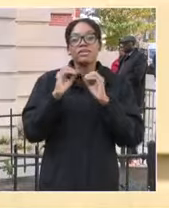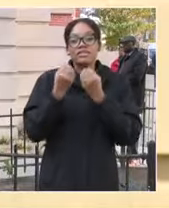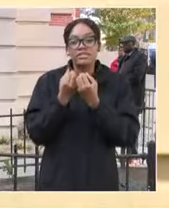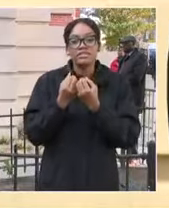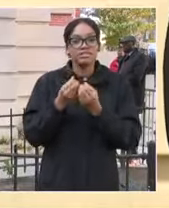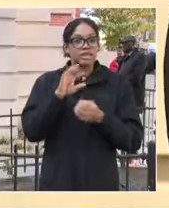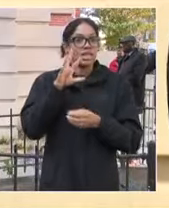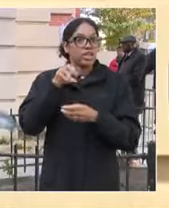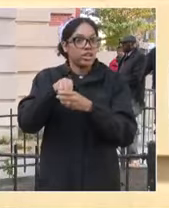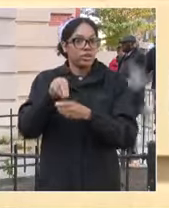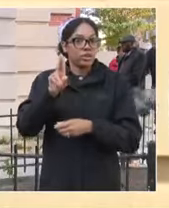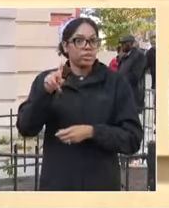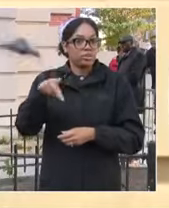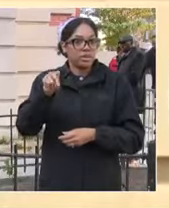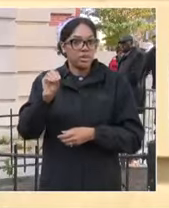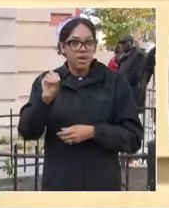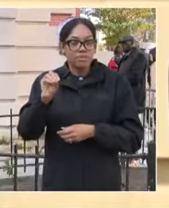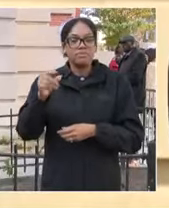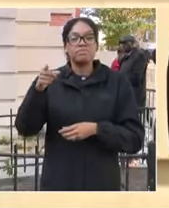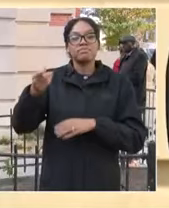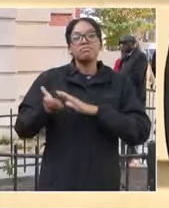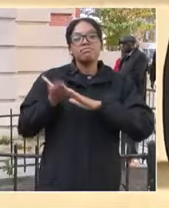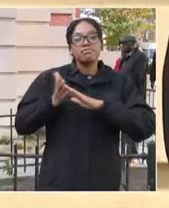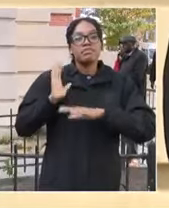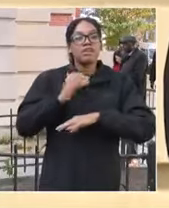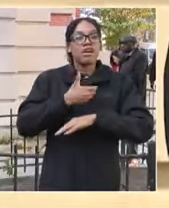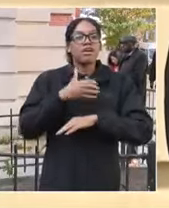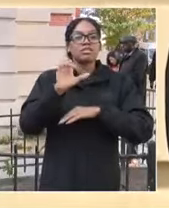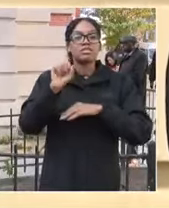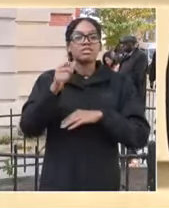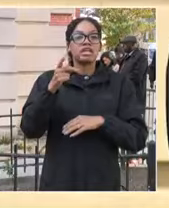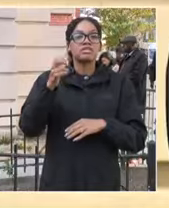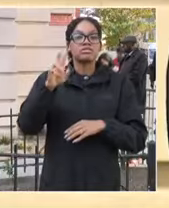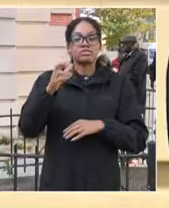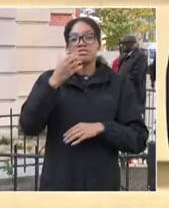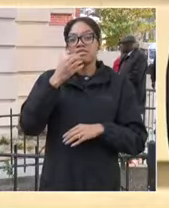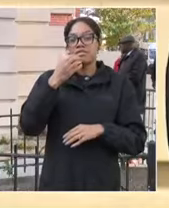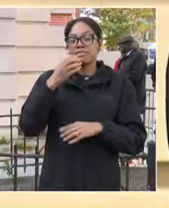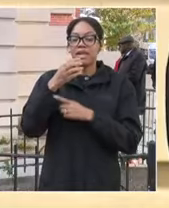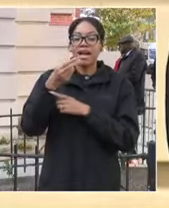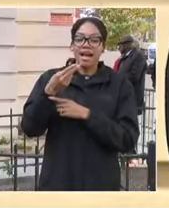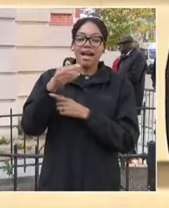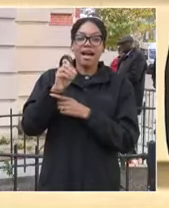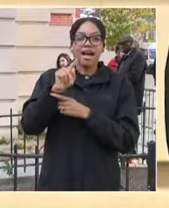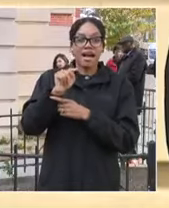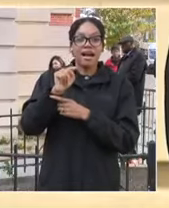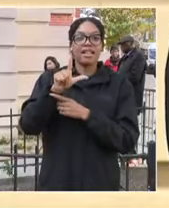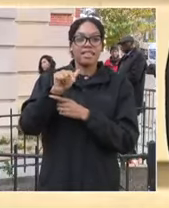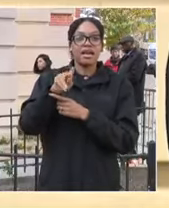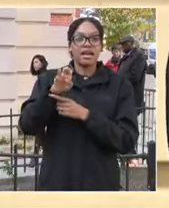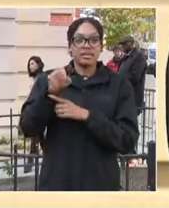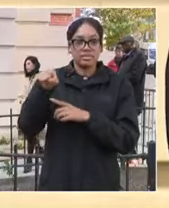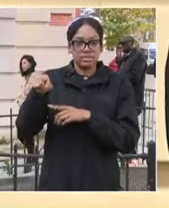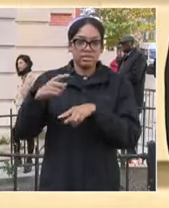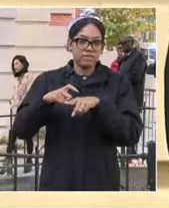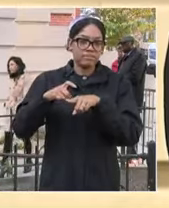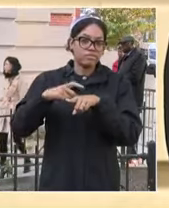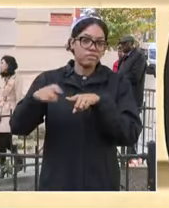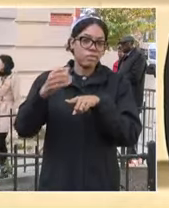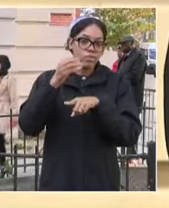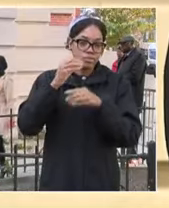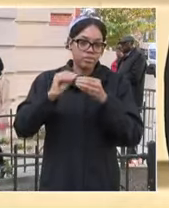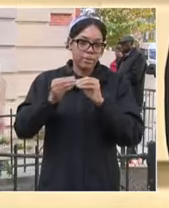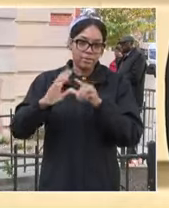who runs our shelter hotline, for everything they do to support residents experiencing homelessness